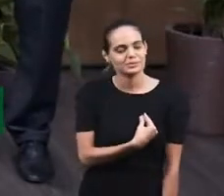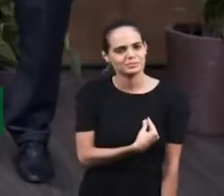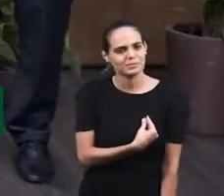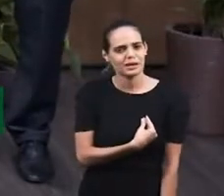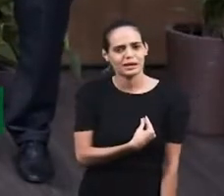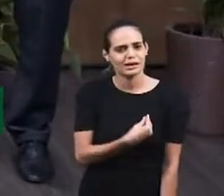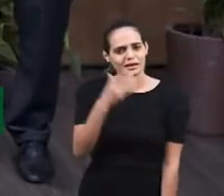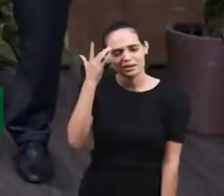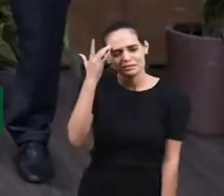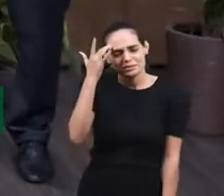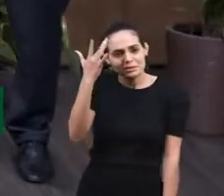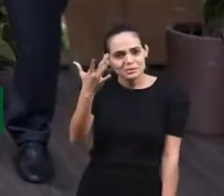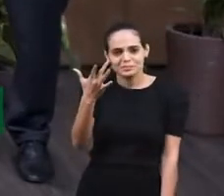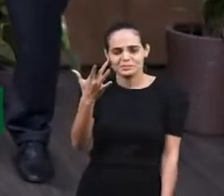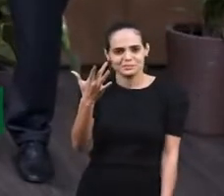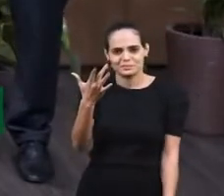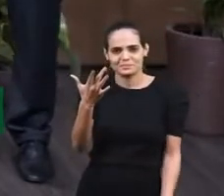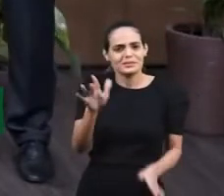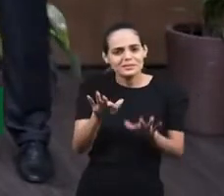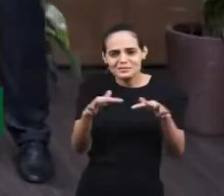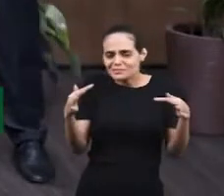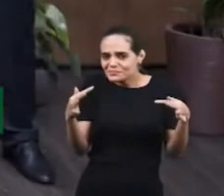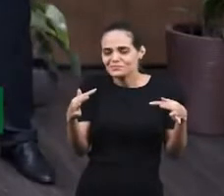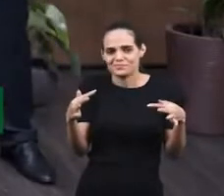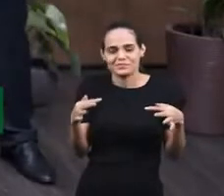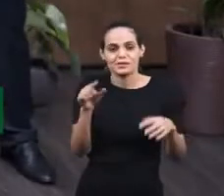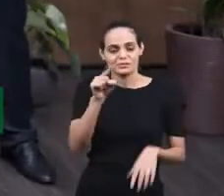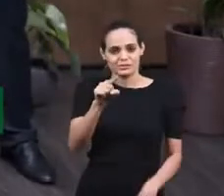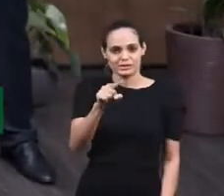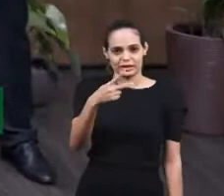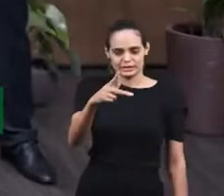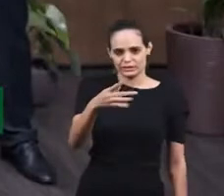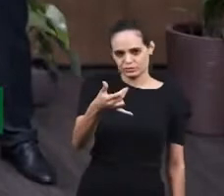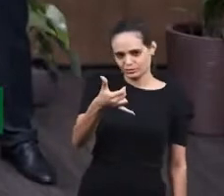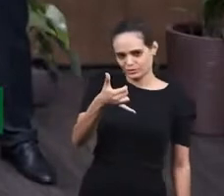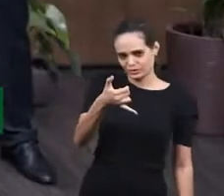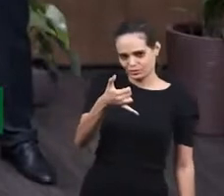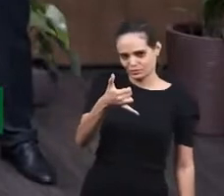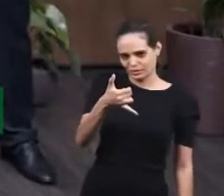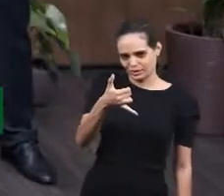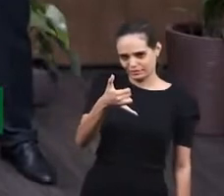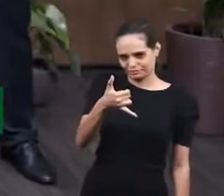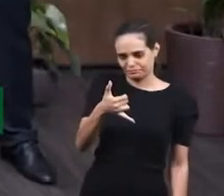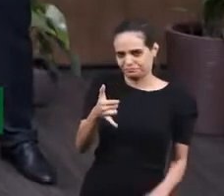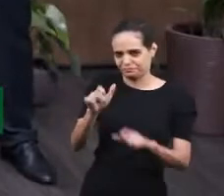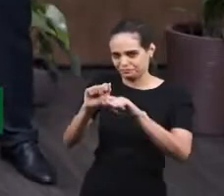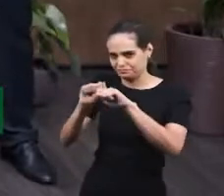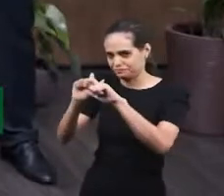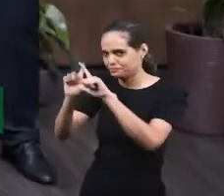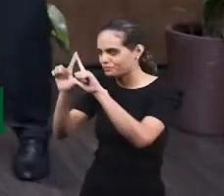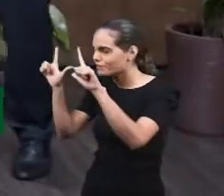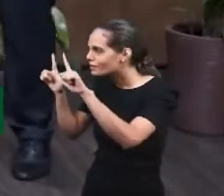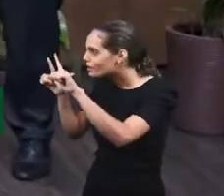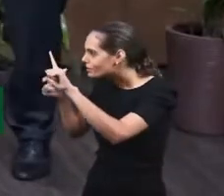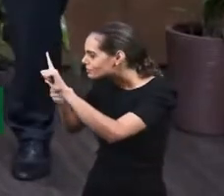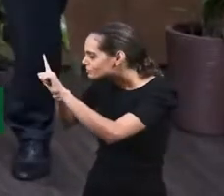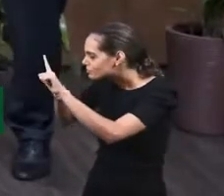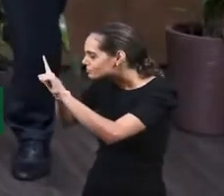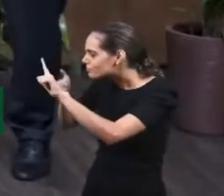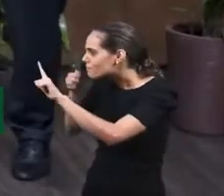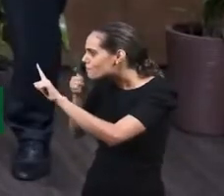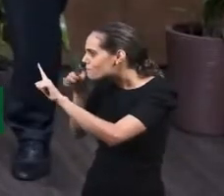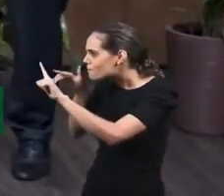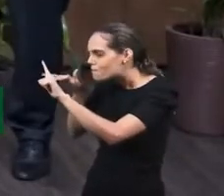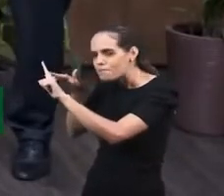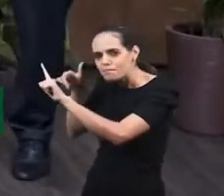to participate, it is very simple. All you need to do is to open up your cell phone camera. You need to